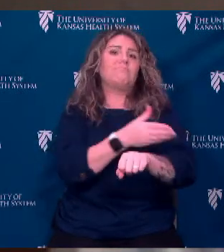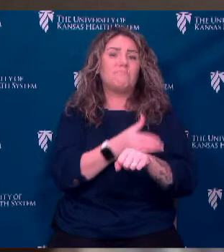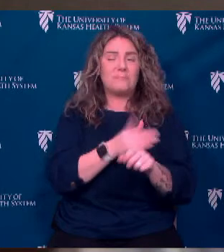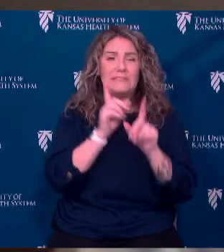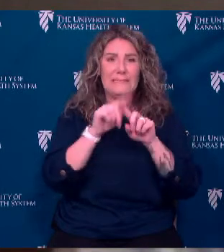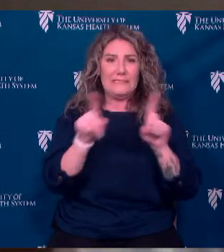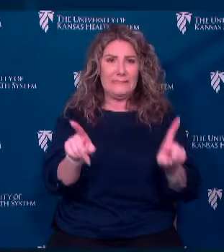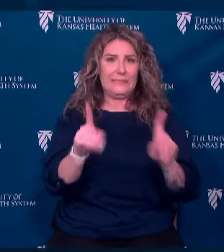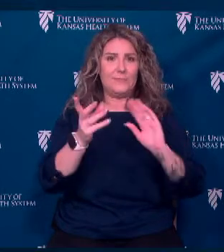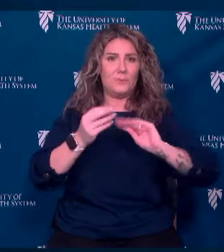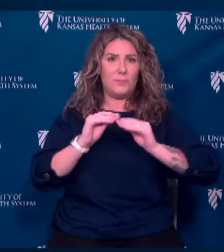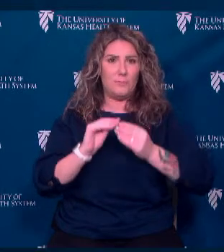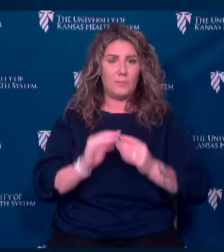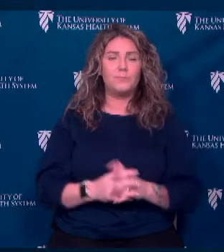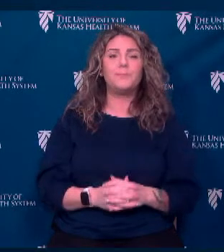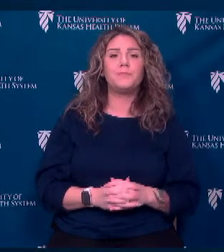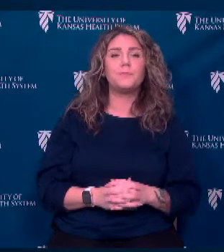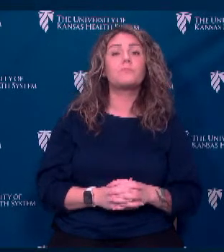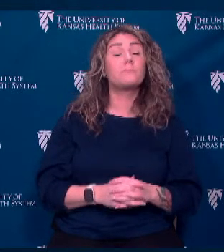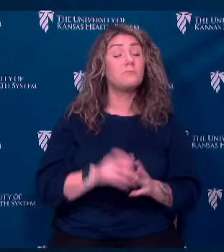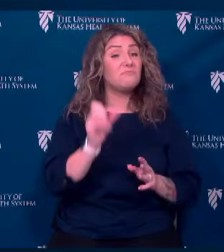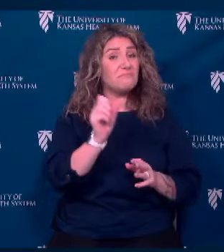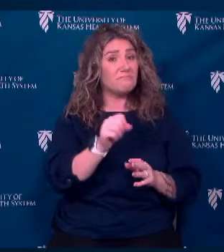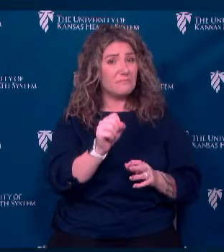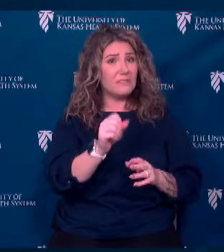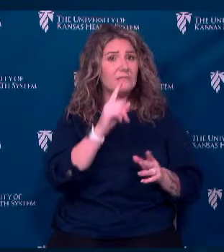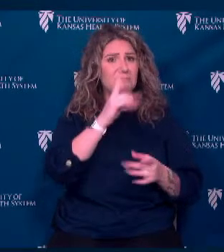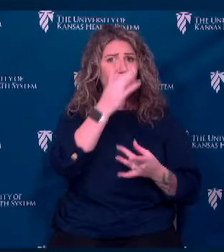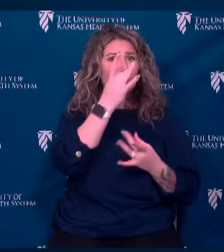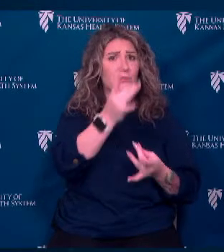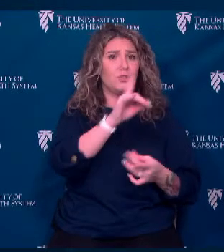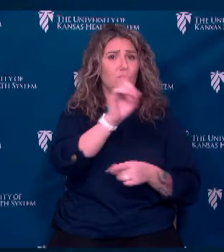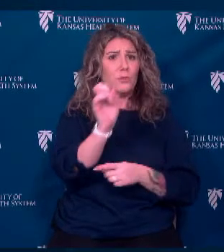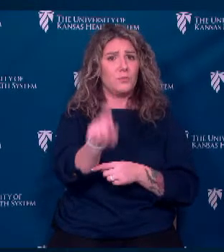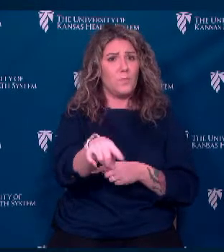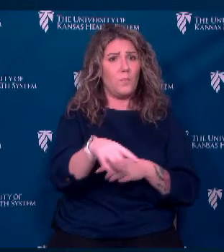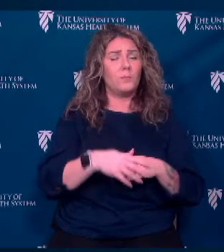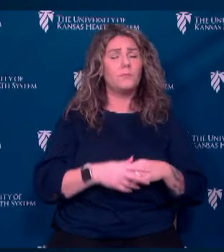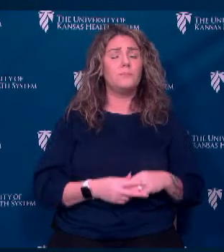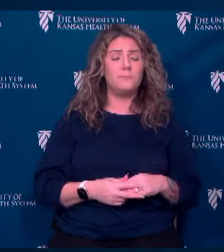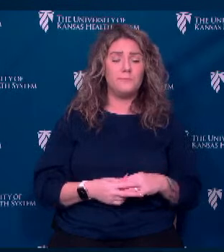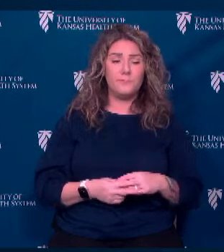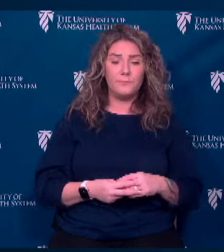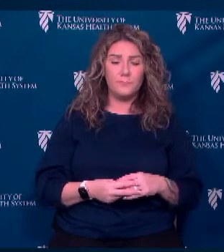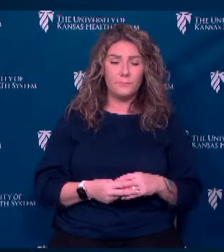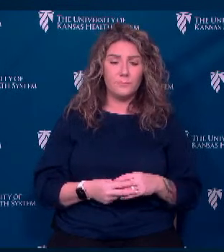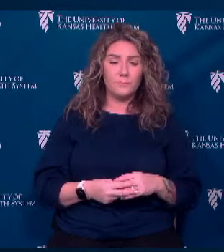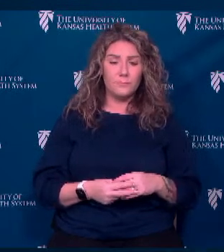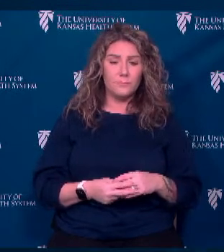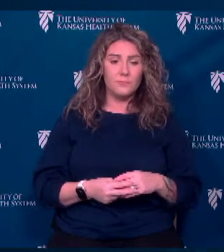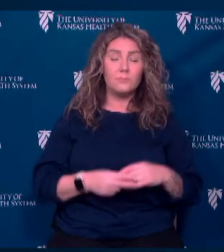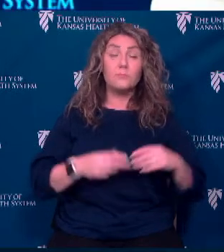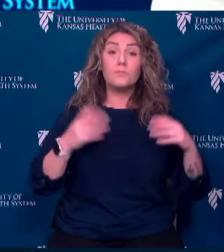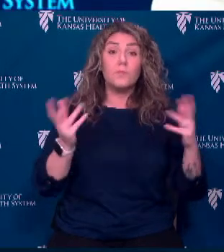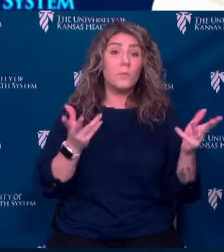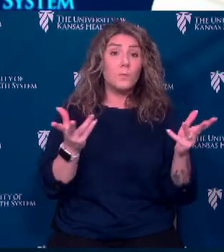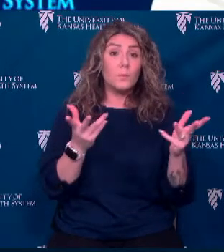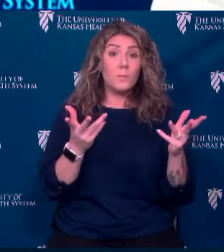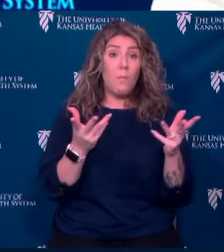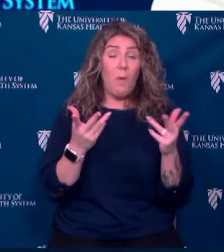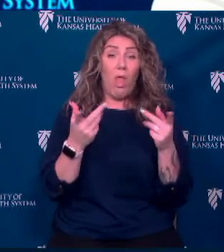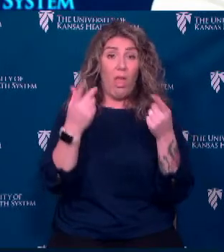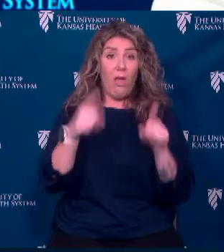different. Yeah, I think, it's an interesting question. What happens to a patient in the